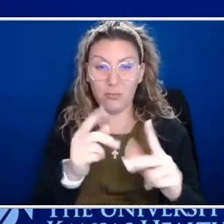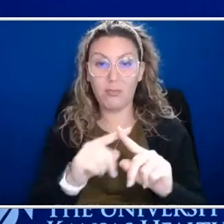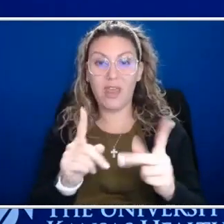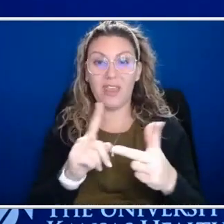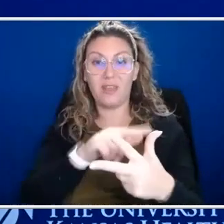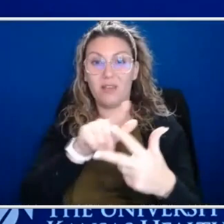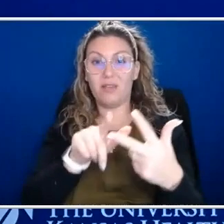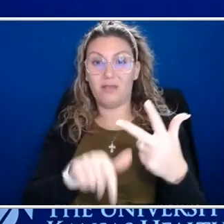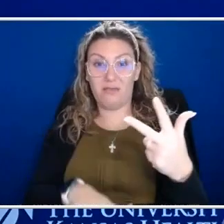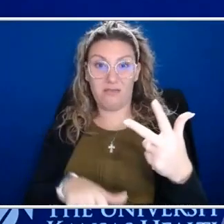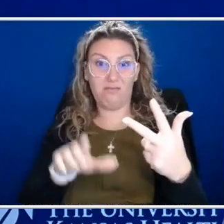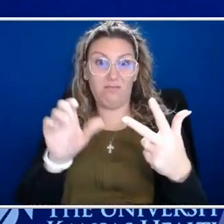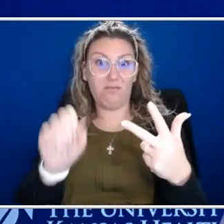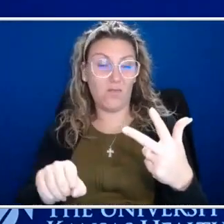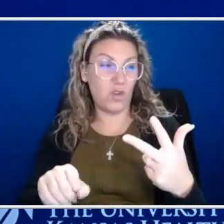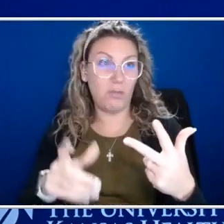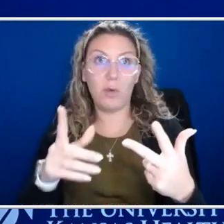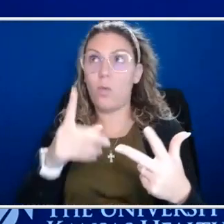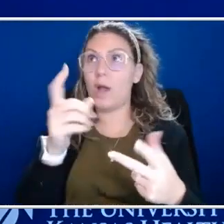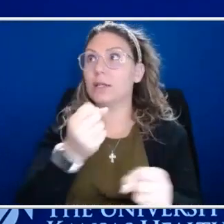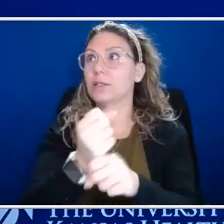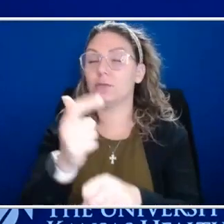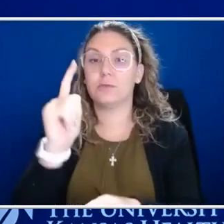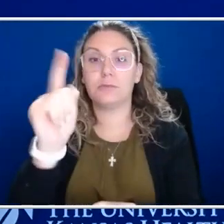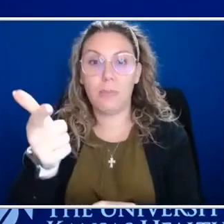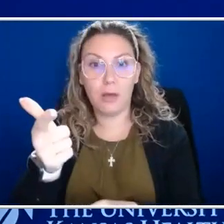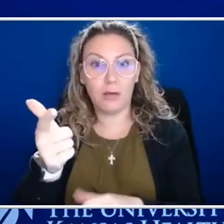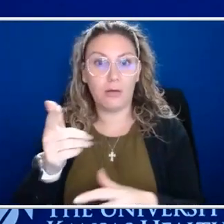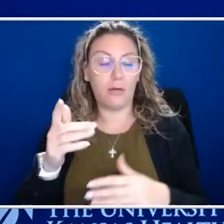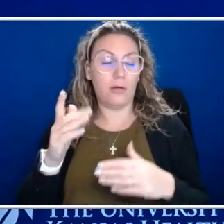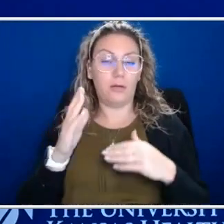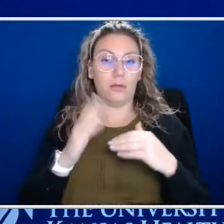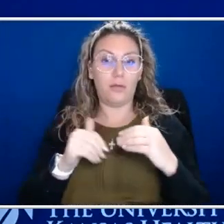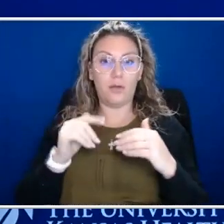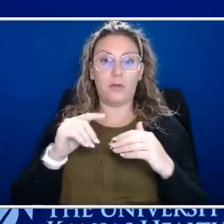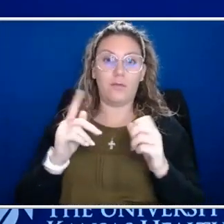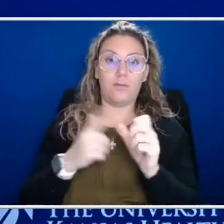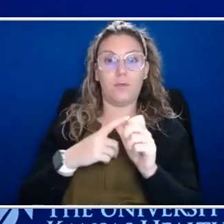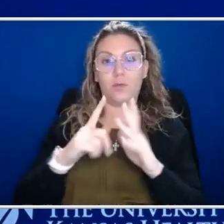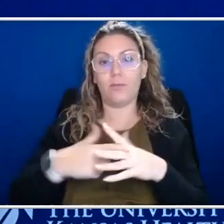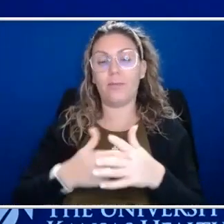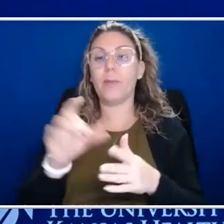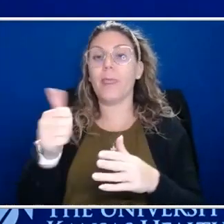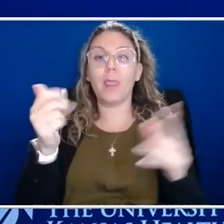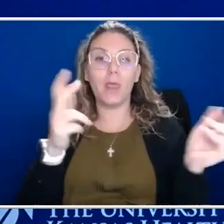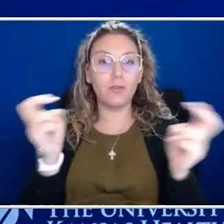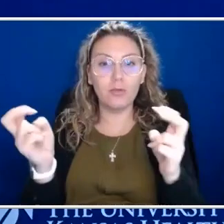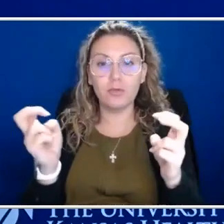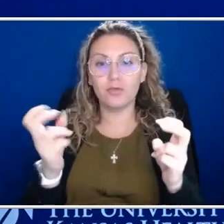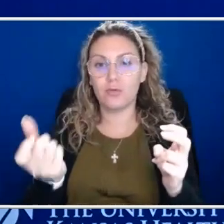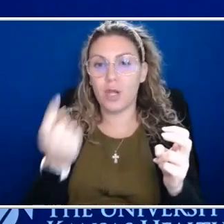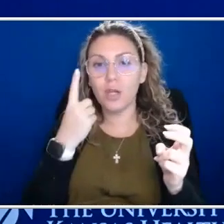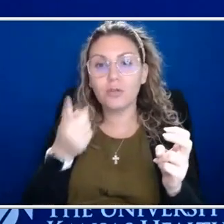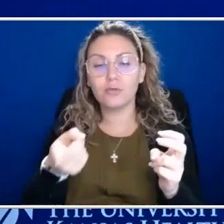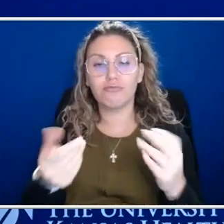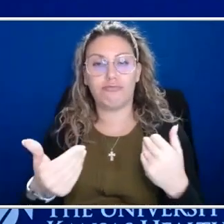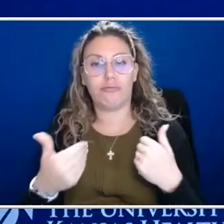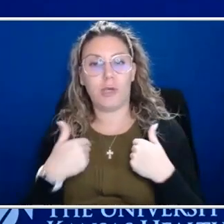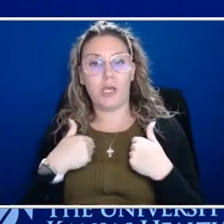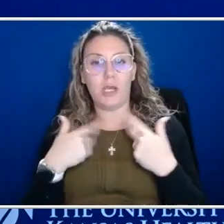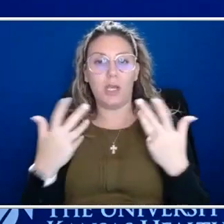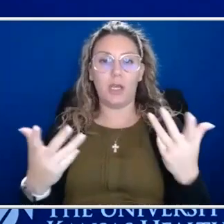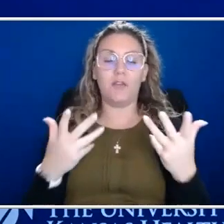have come more than a year ago when they were first rolled out. The other issue is to understand that you do have that waning